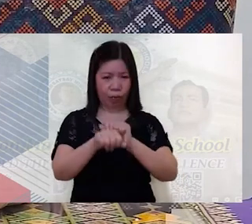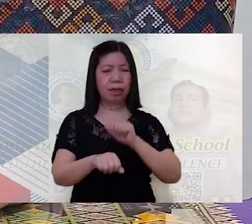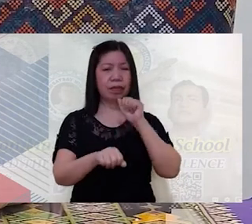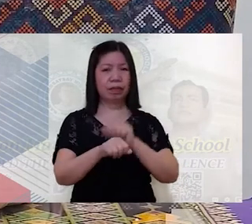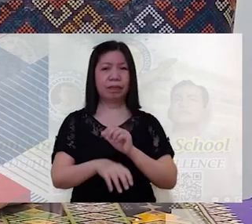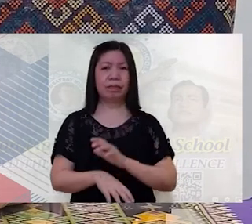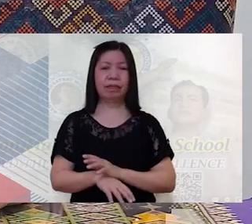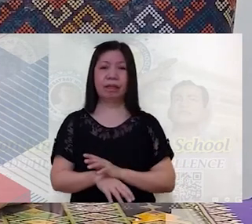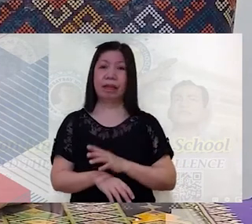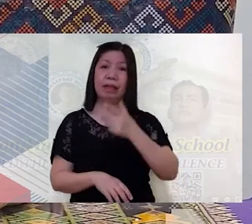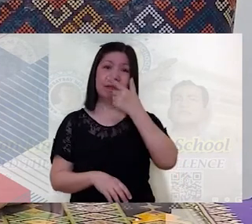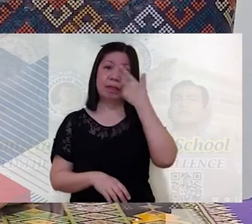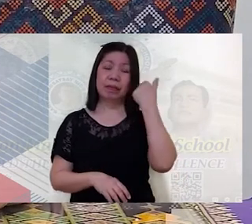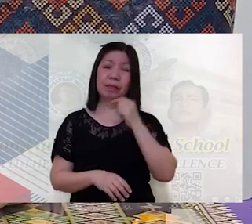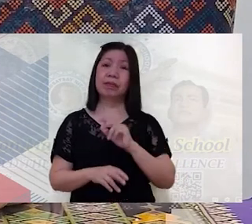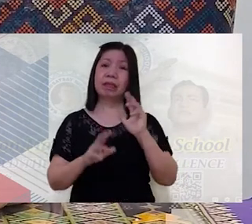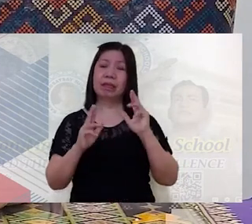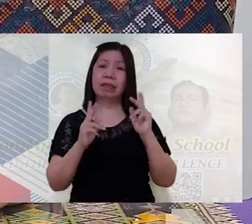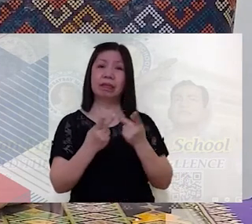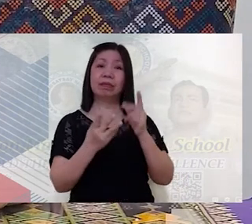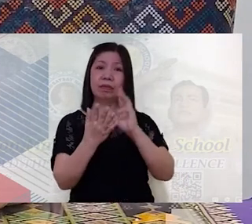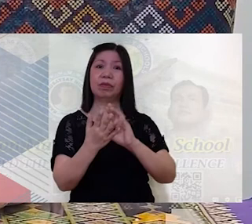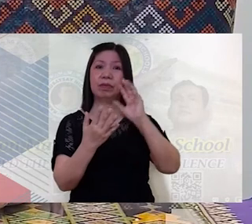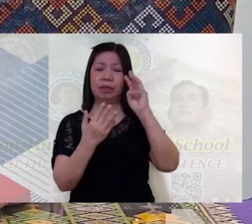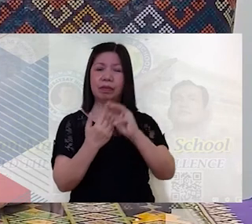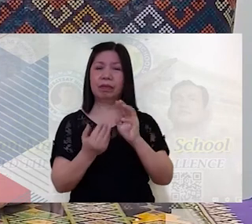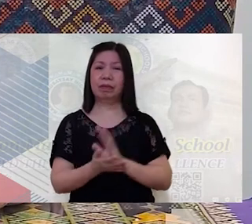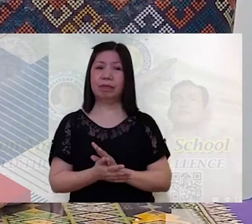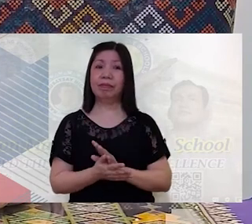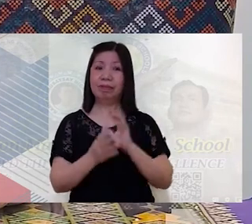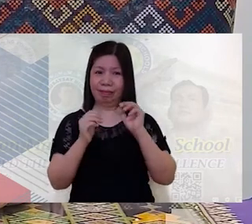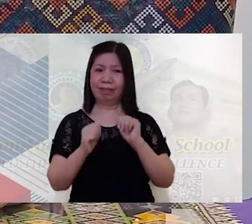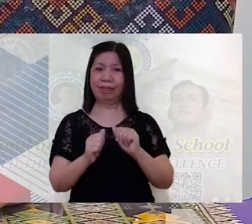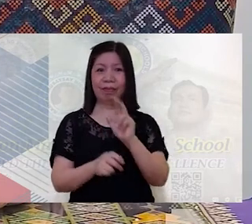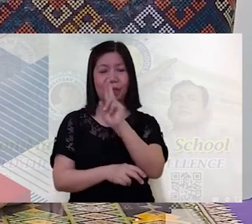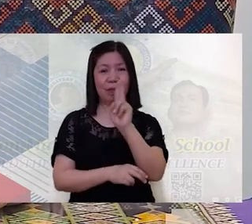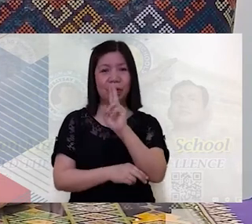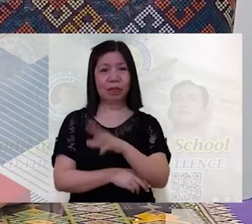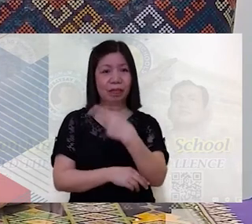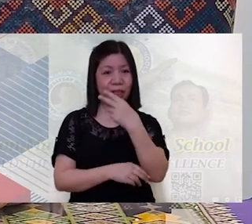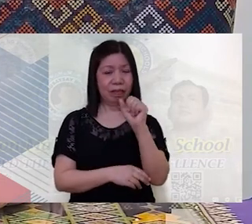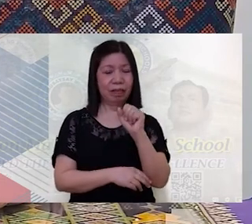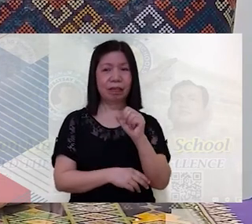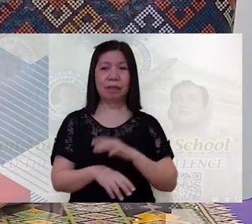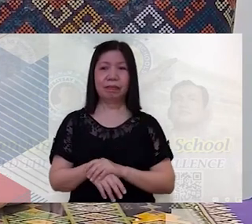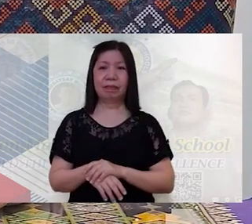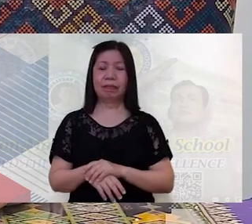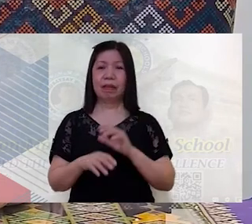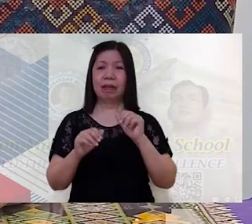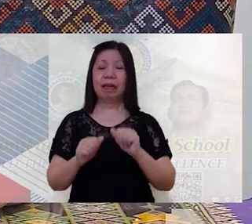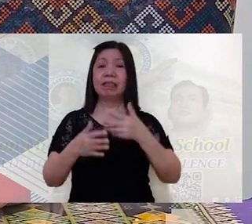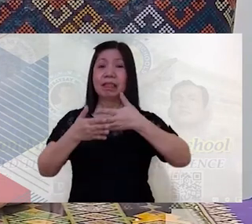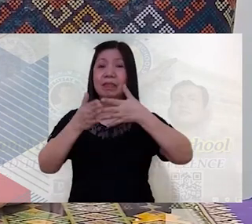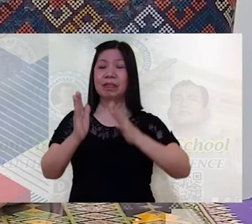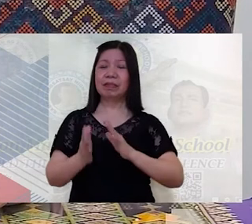work, because the kind of curriculum you survived and underwent as